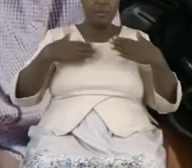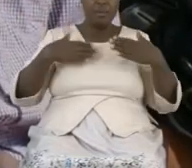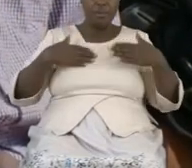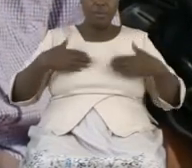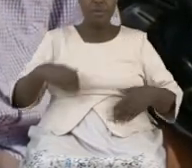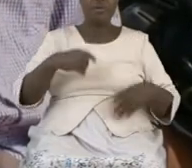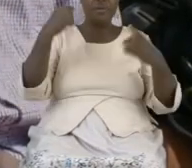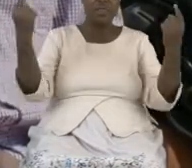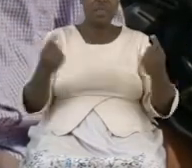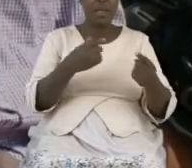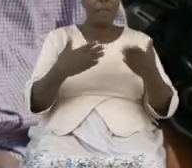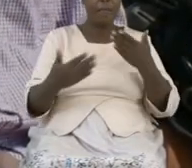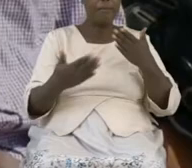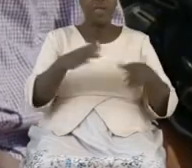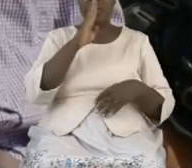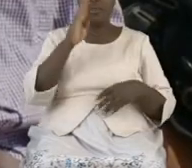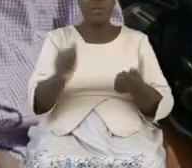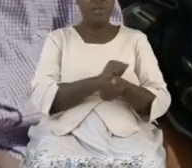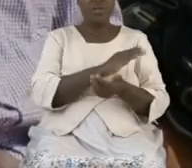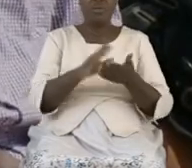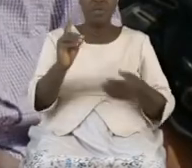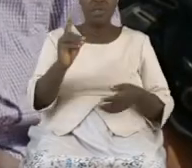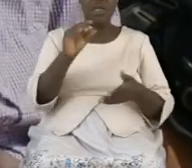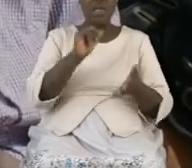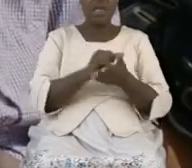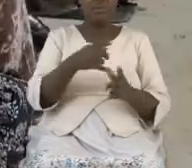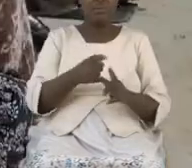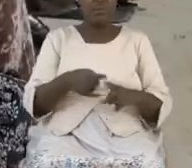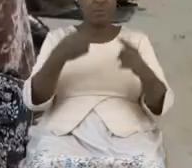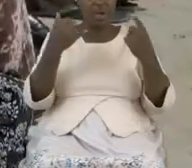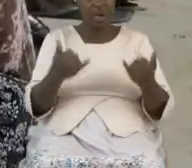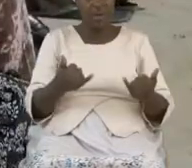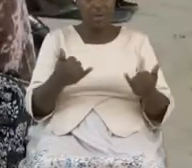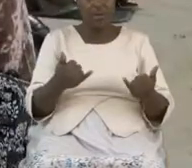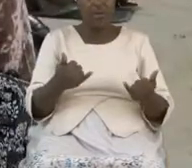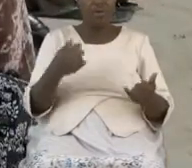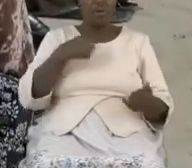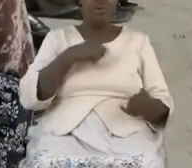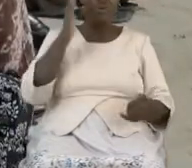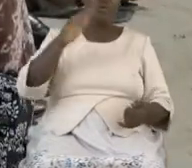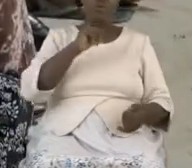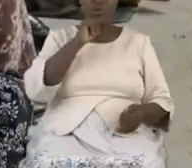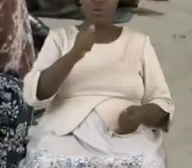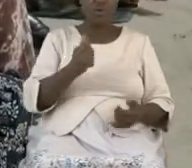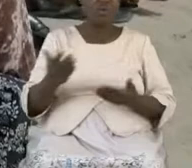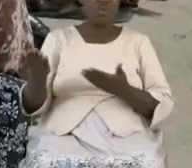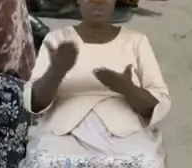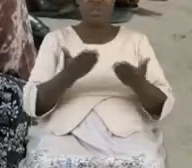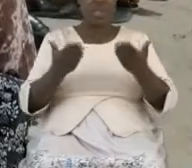be destroyed, that henceforth we should not serve